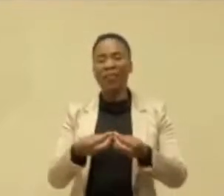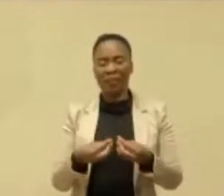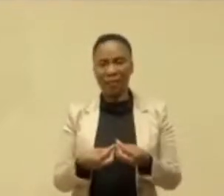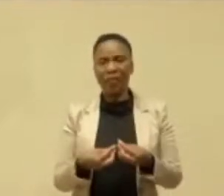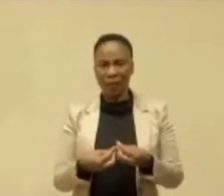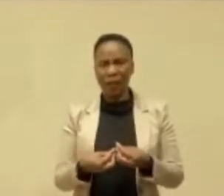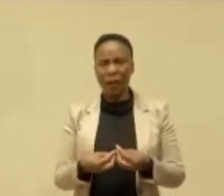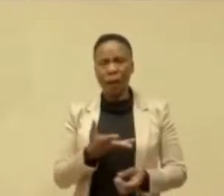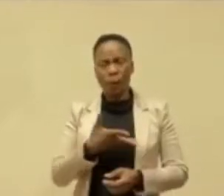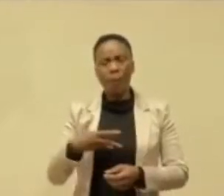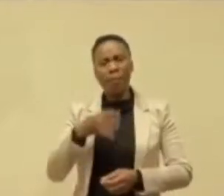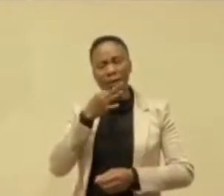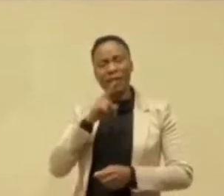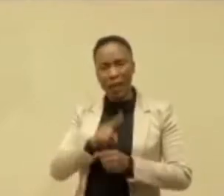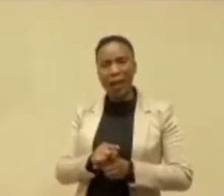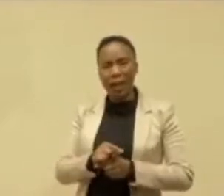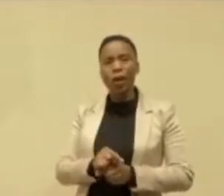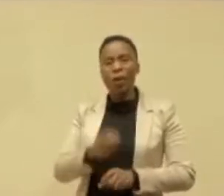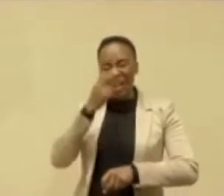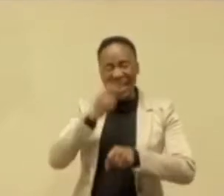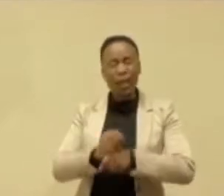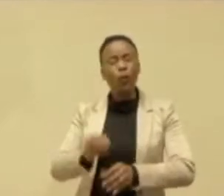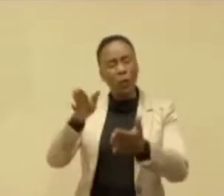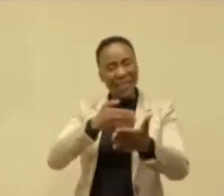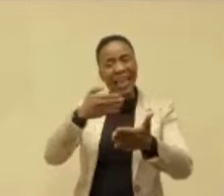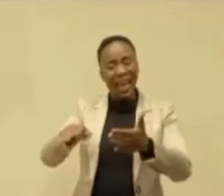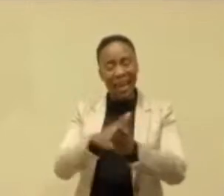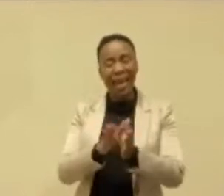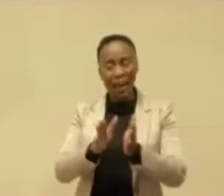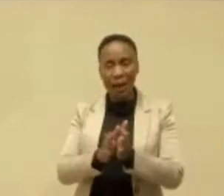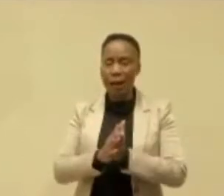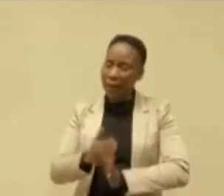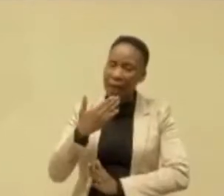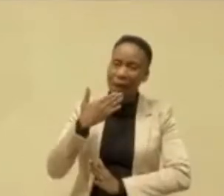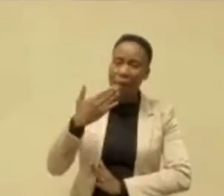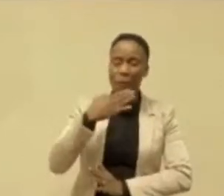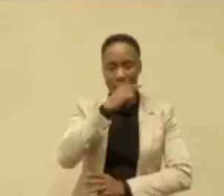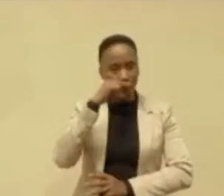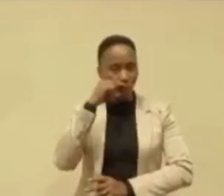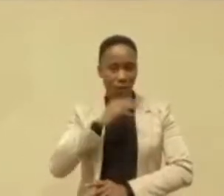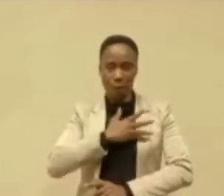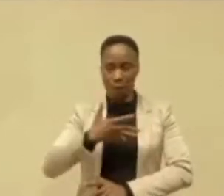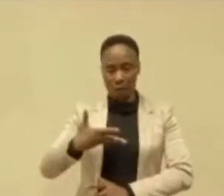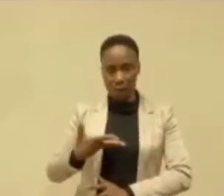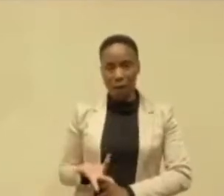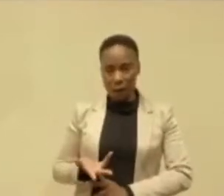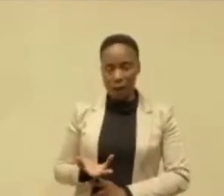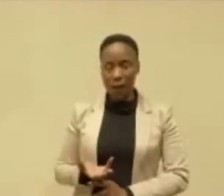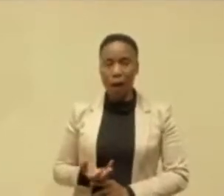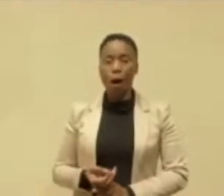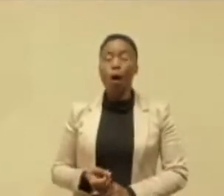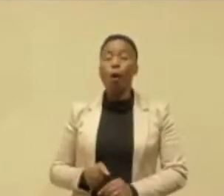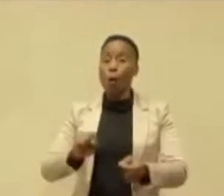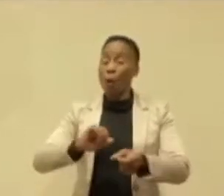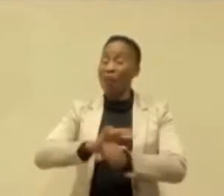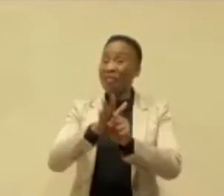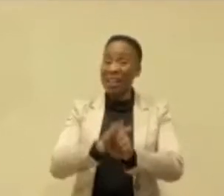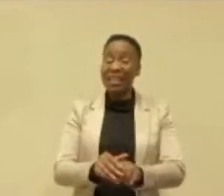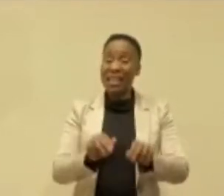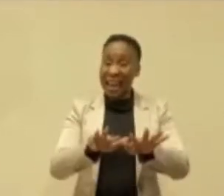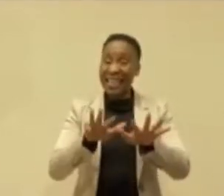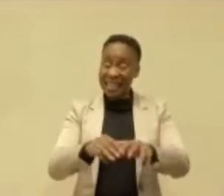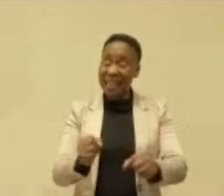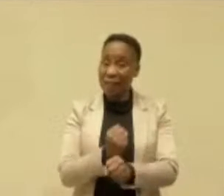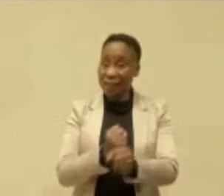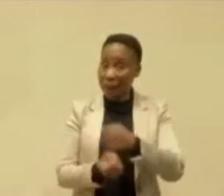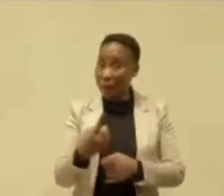we must then sing that malibun with a malamaca gas and if it was not of covet we'll be singing that slogan